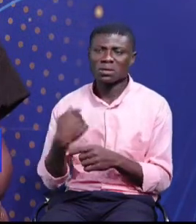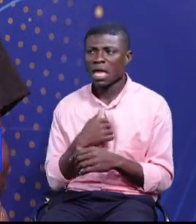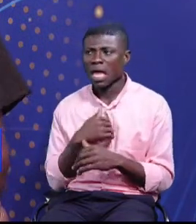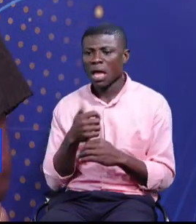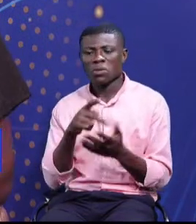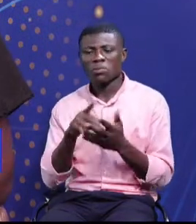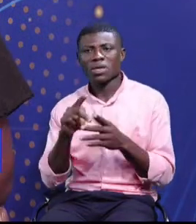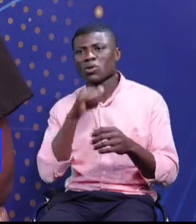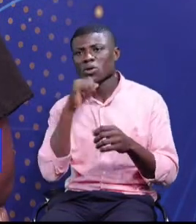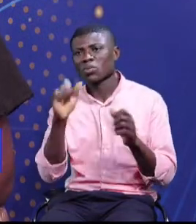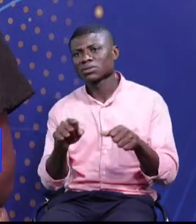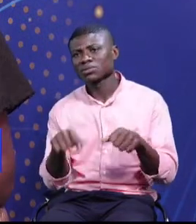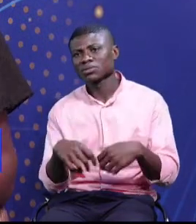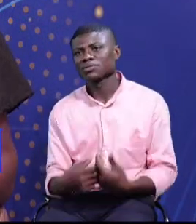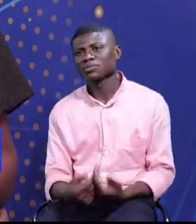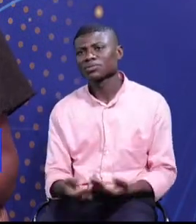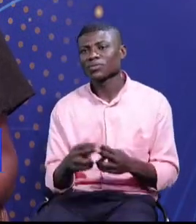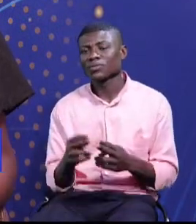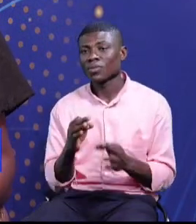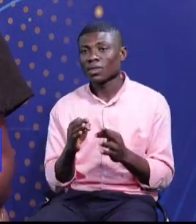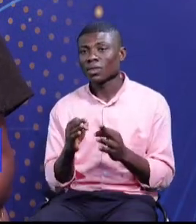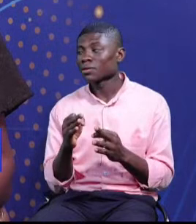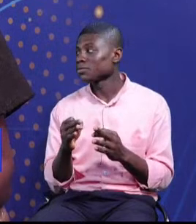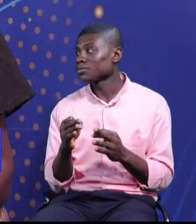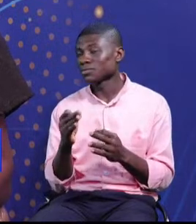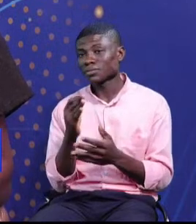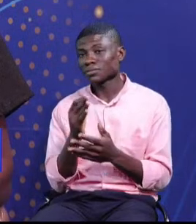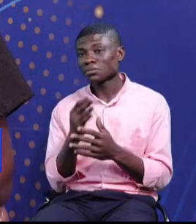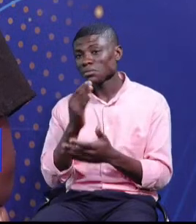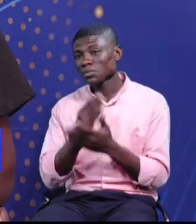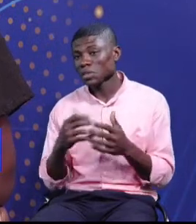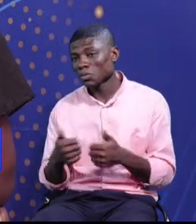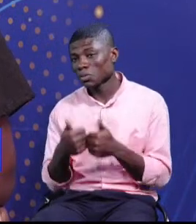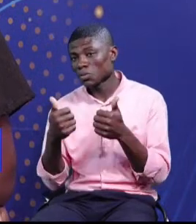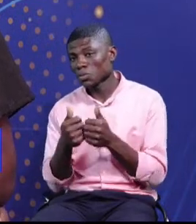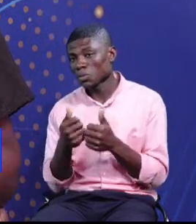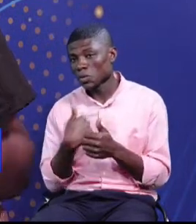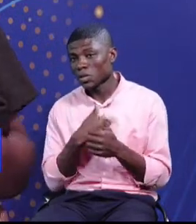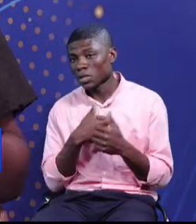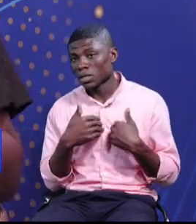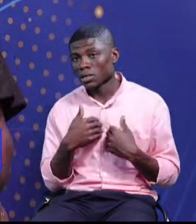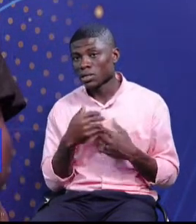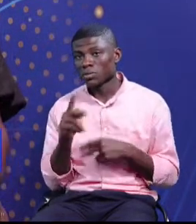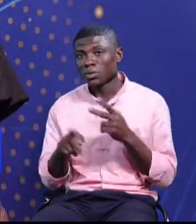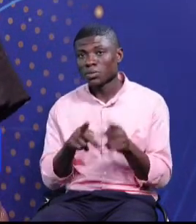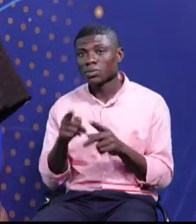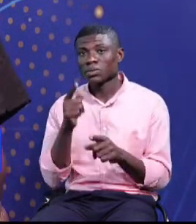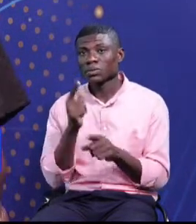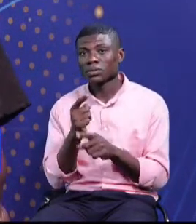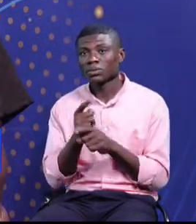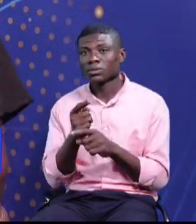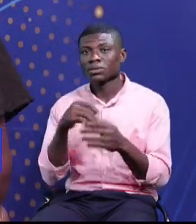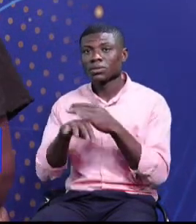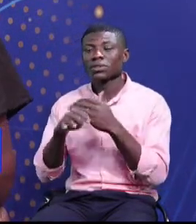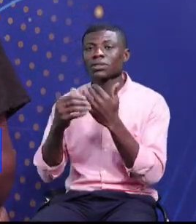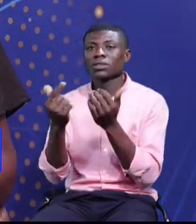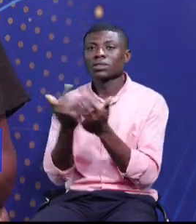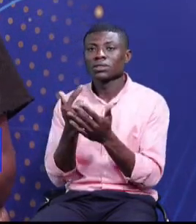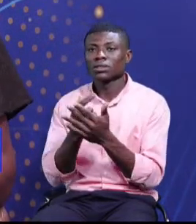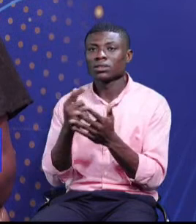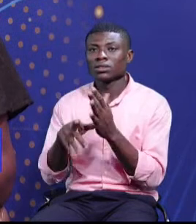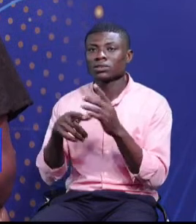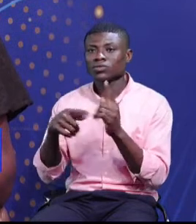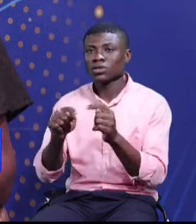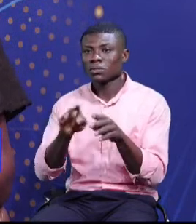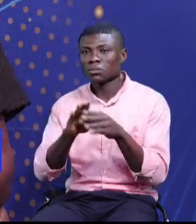realize that? So they become some of the key challenges that we have. And then people tend to then just walk into the country, try to